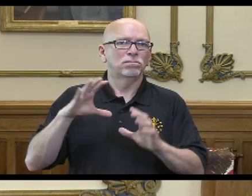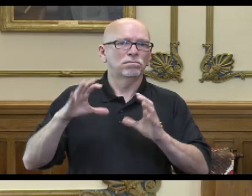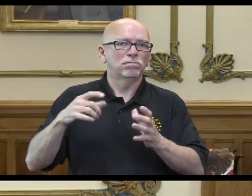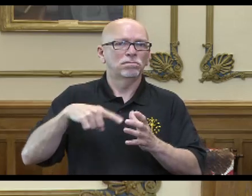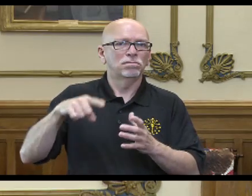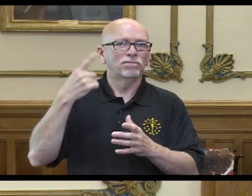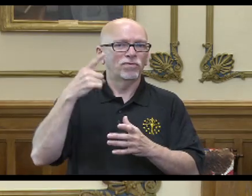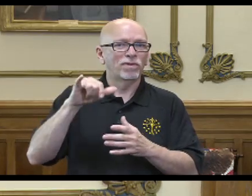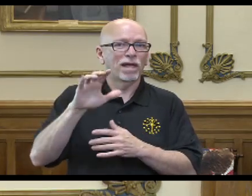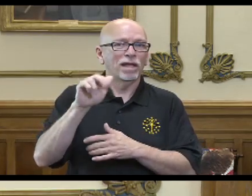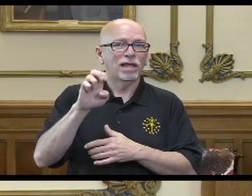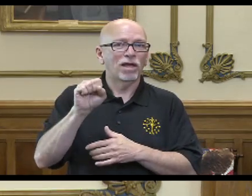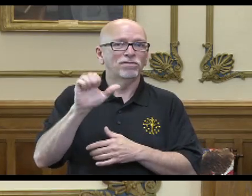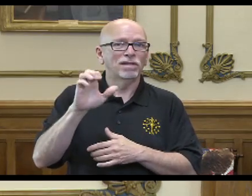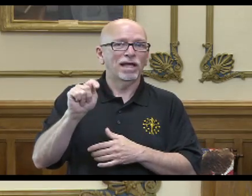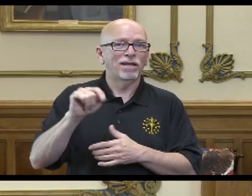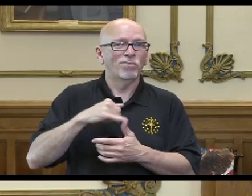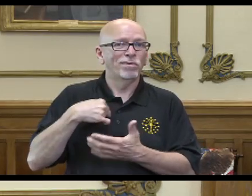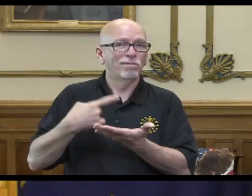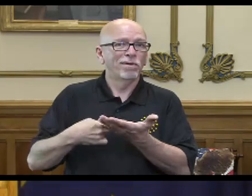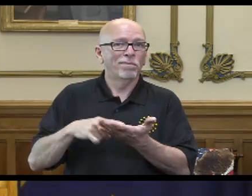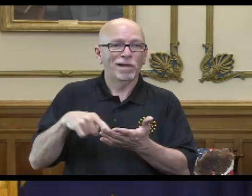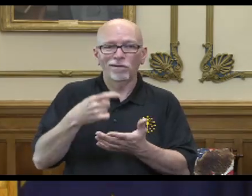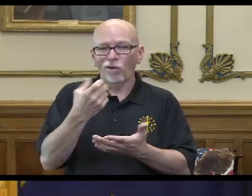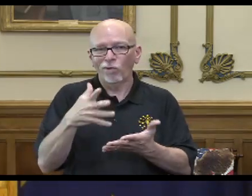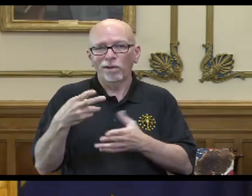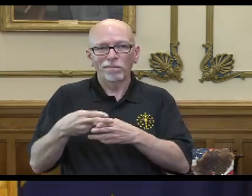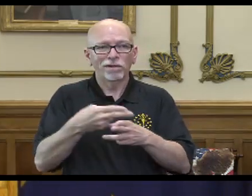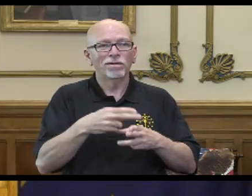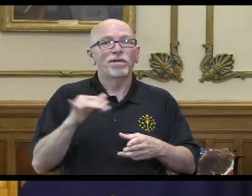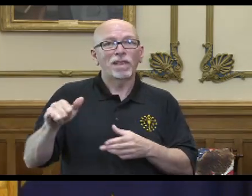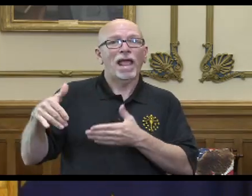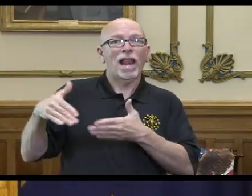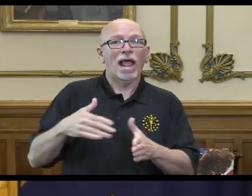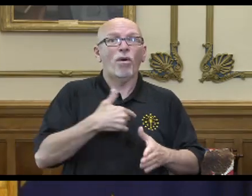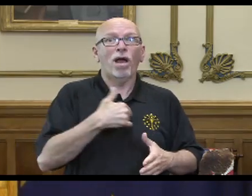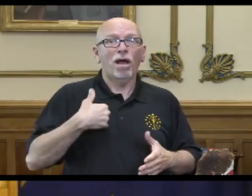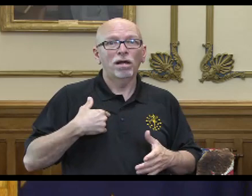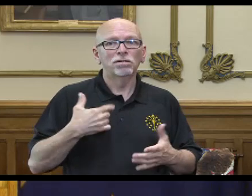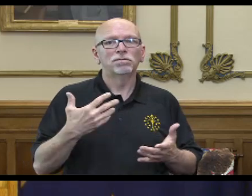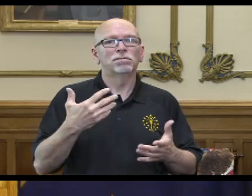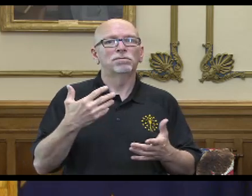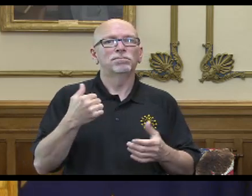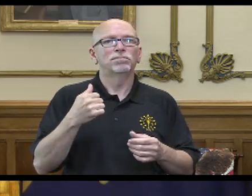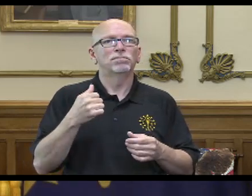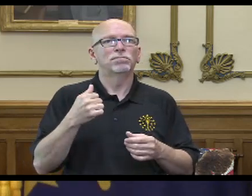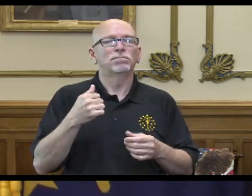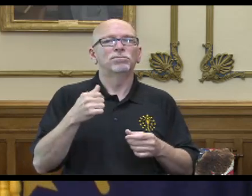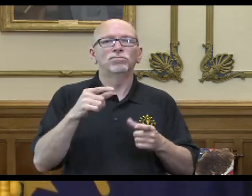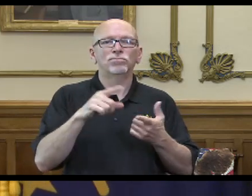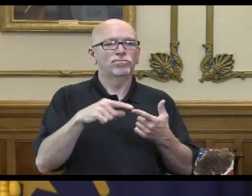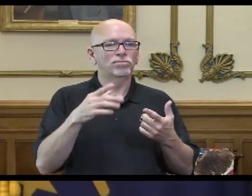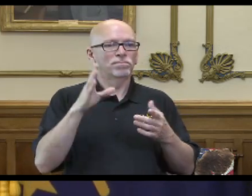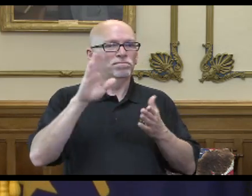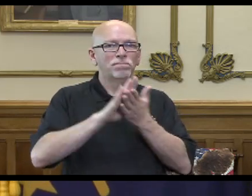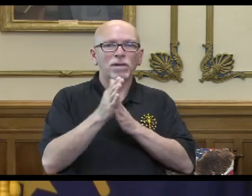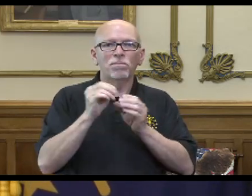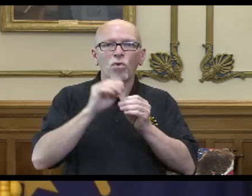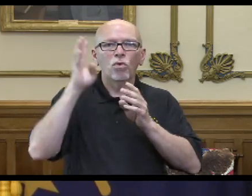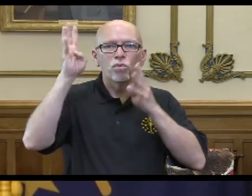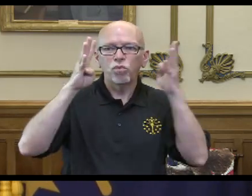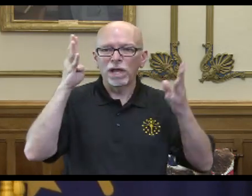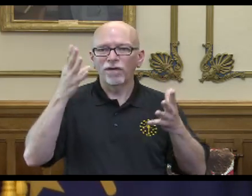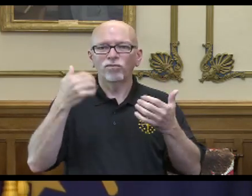about that CARES Act that we've talked about a couple different times. This has allowed us to be very creative